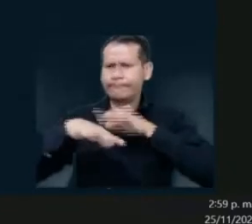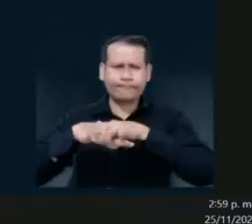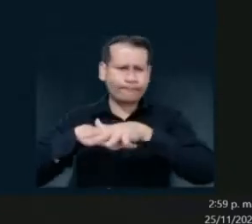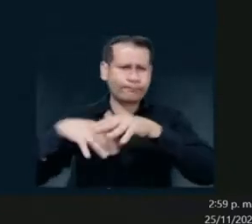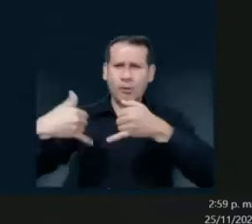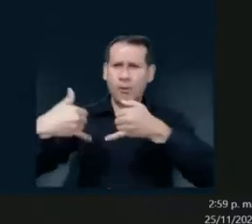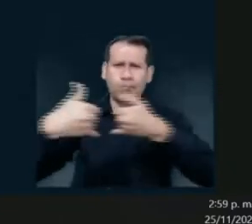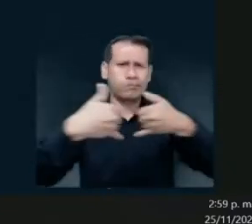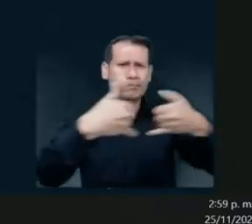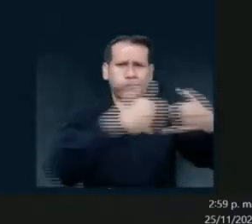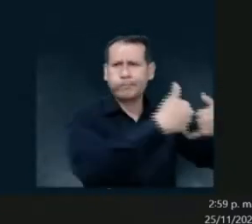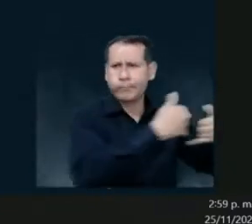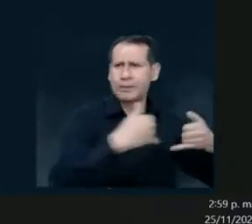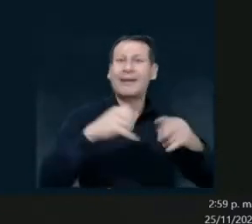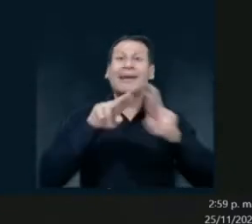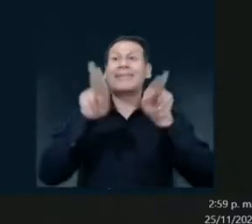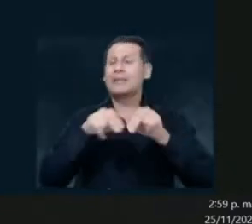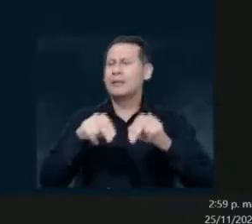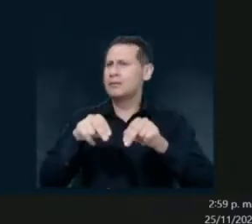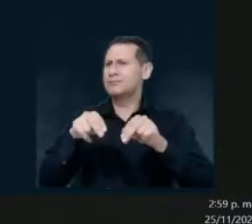internet.